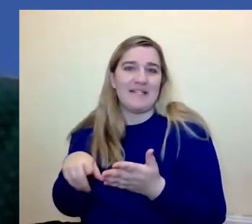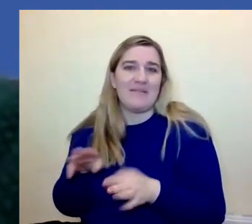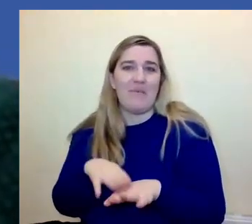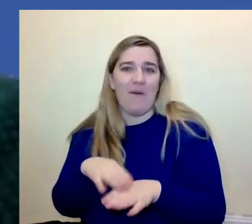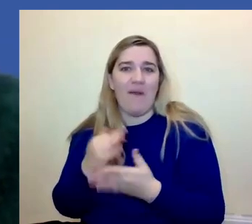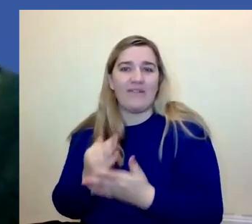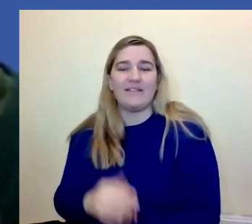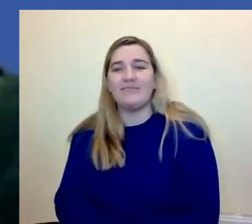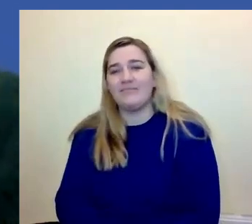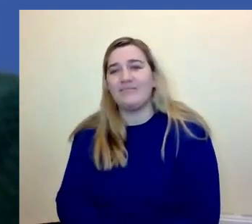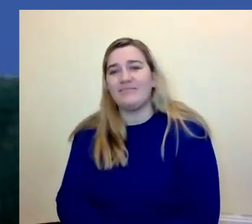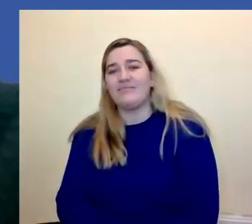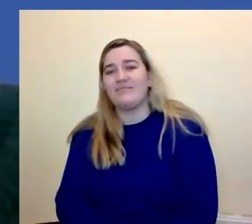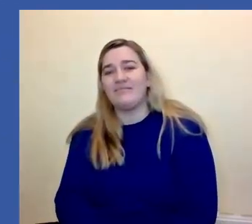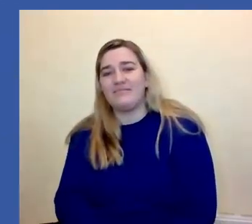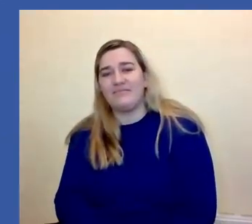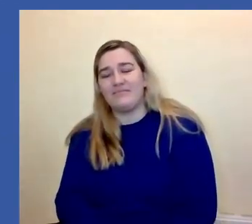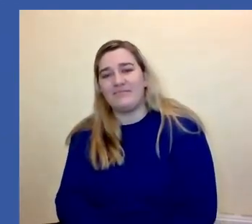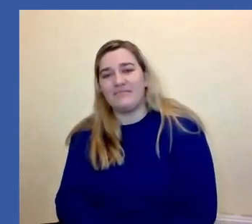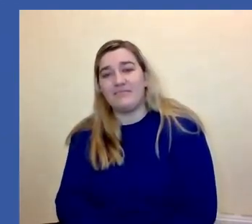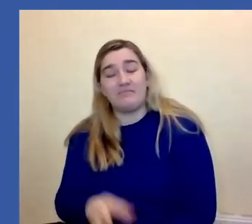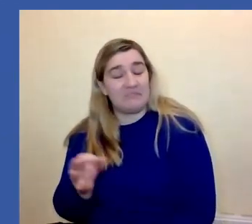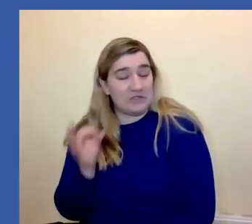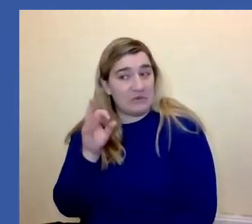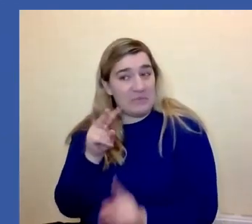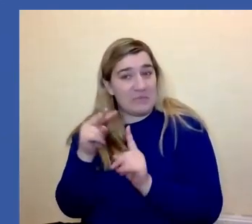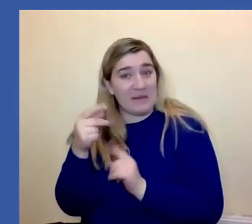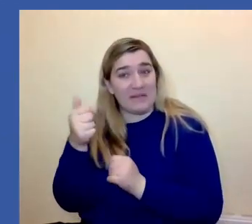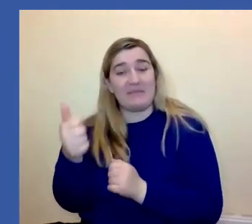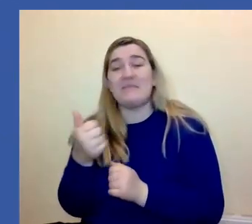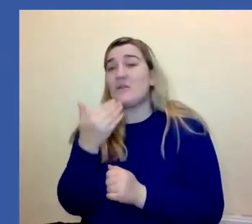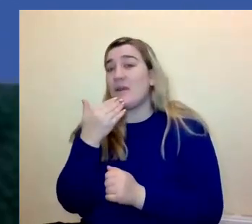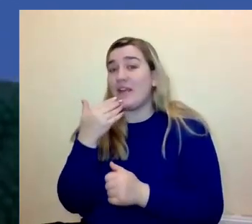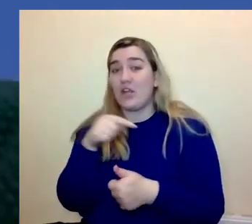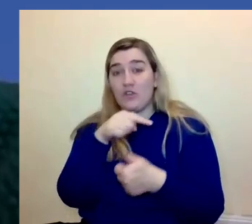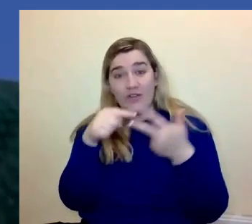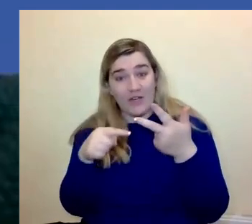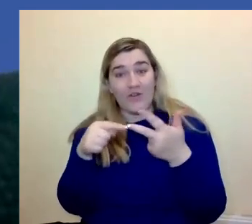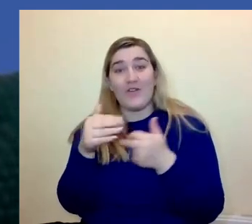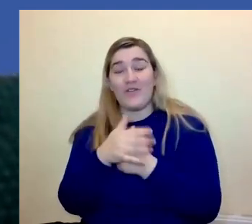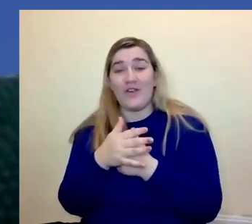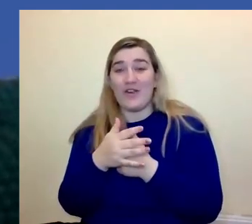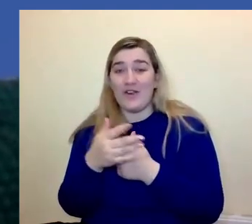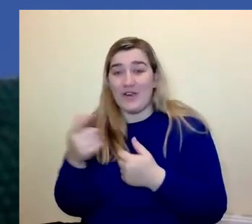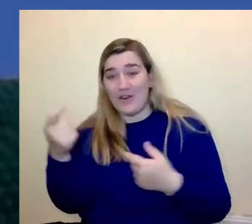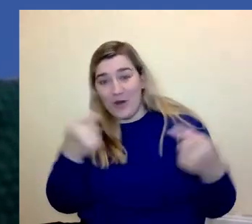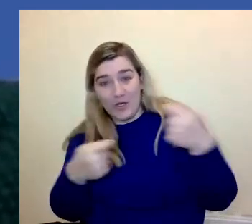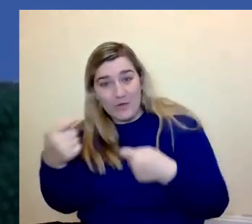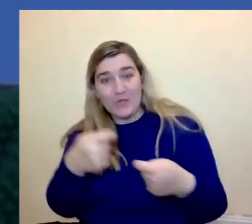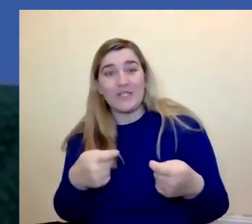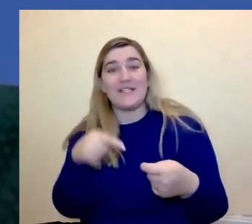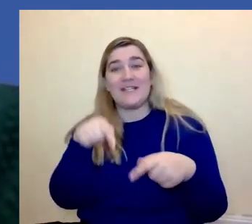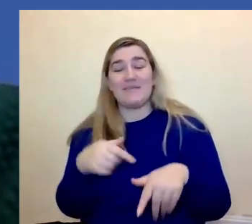Great. It's great insight. Well, I want to thank the three of you very much for your contributions this